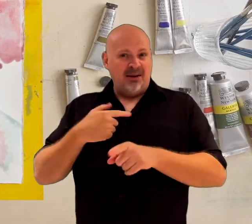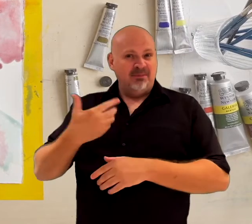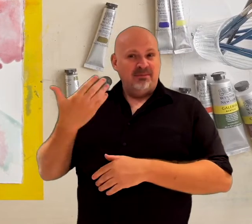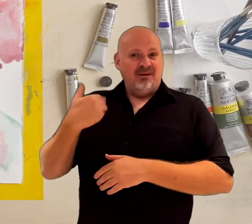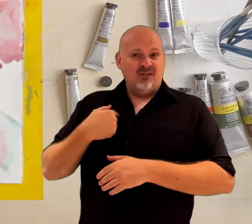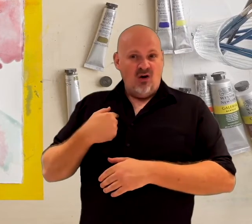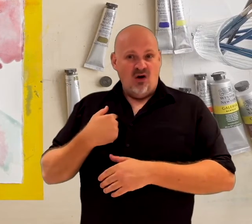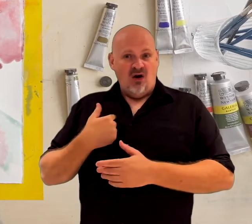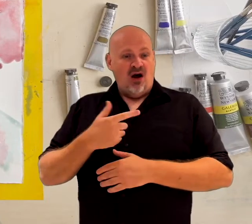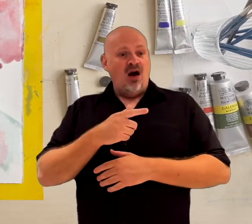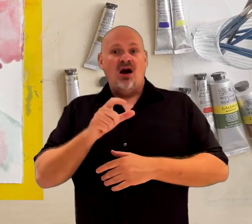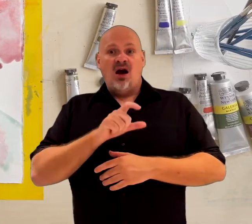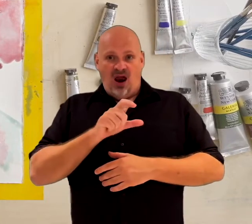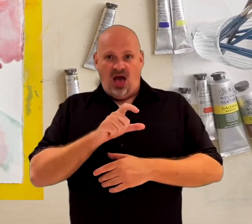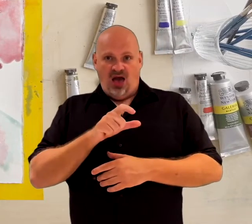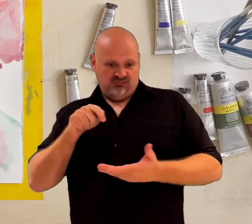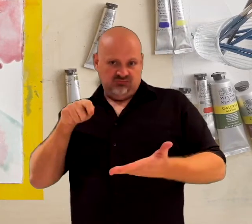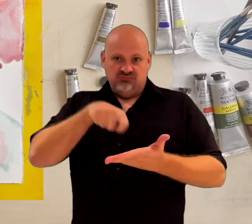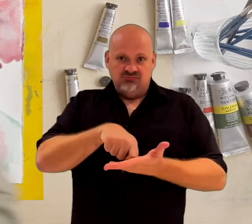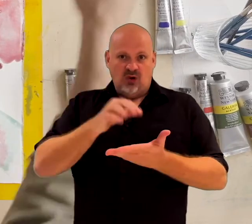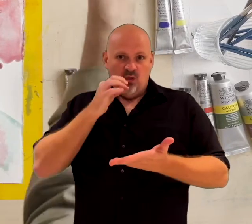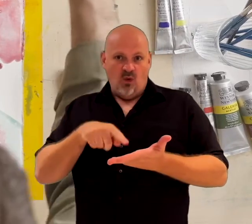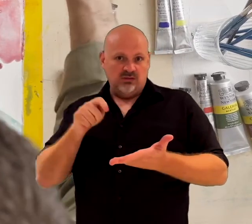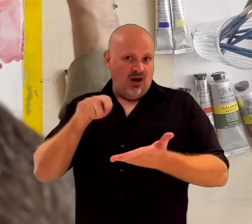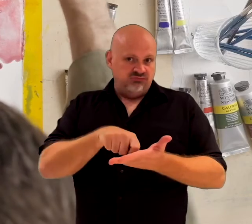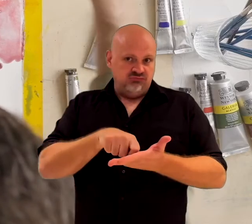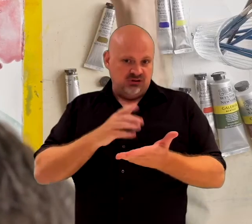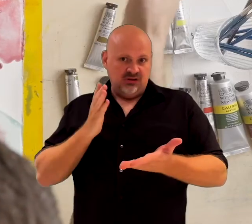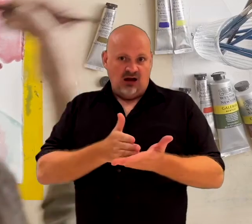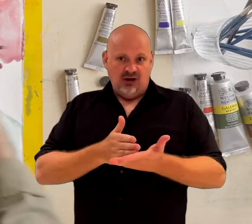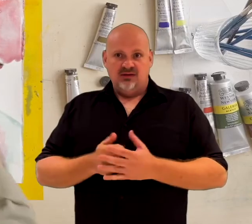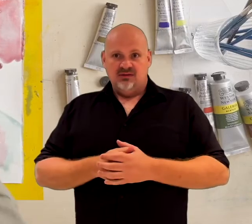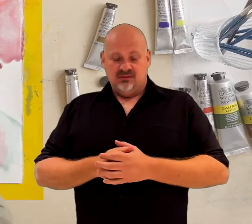directly to the water, and again it starts to change.